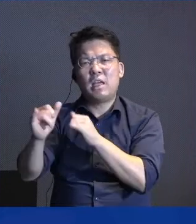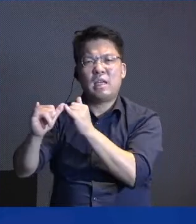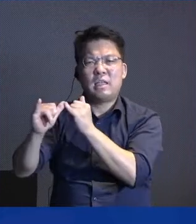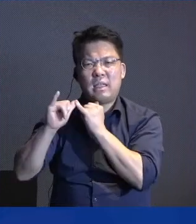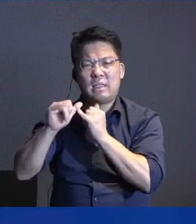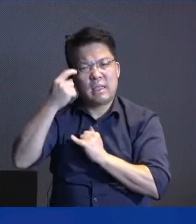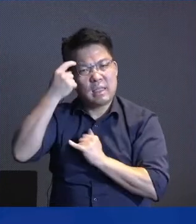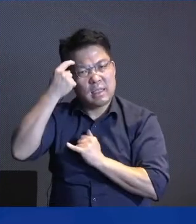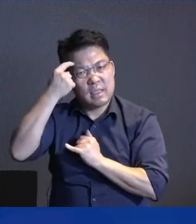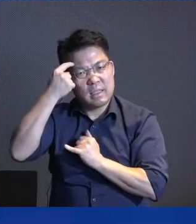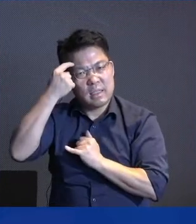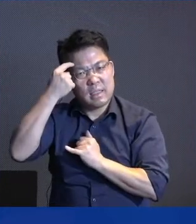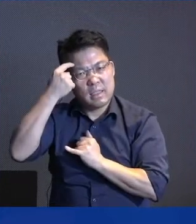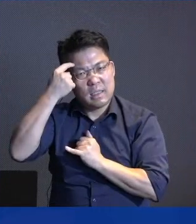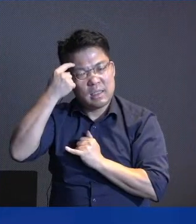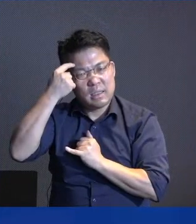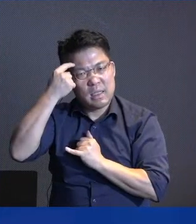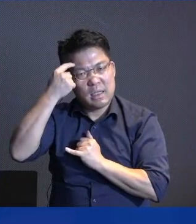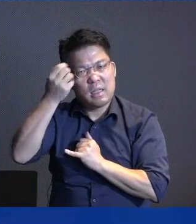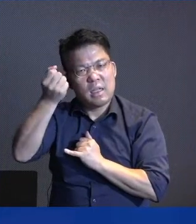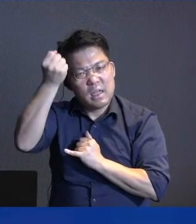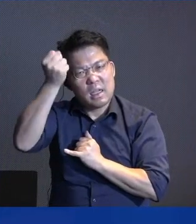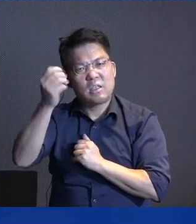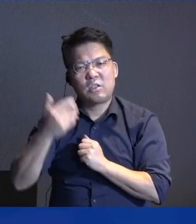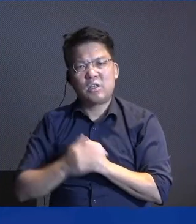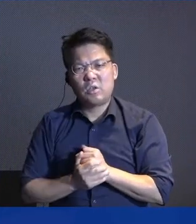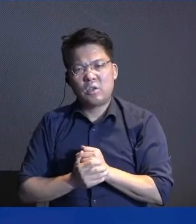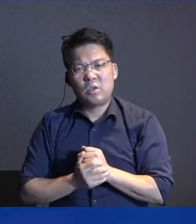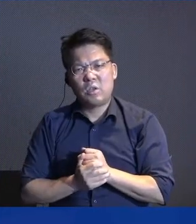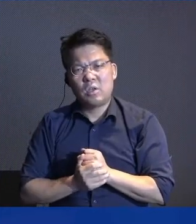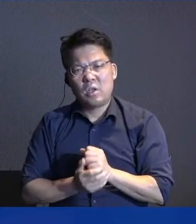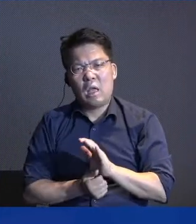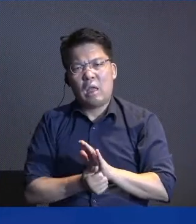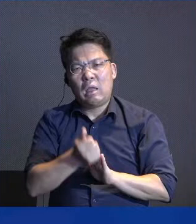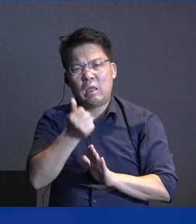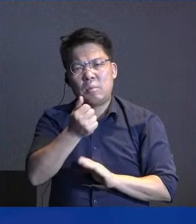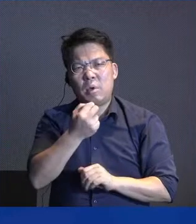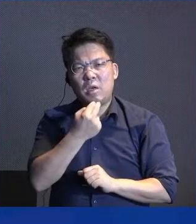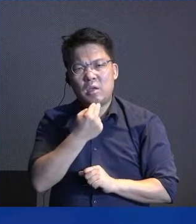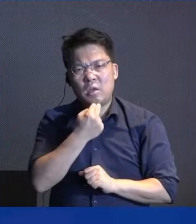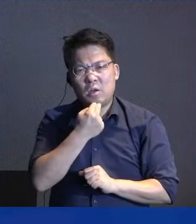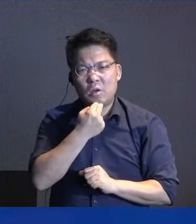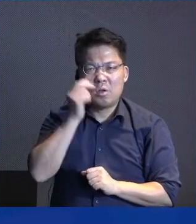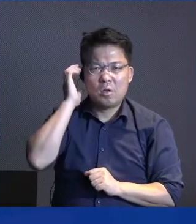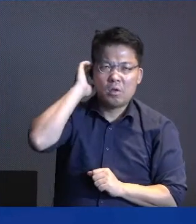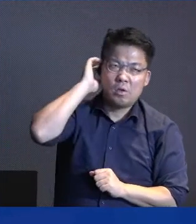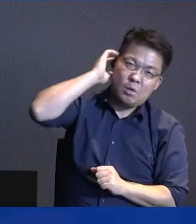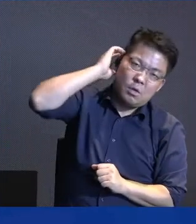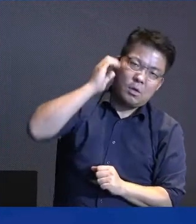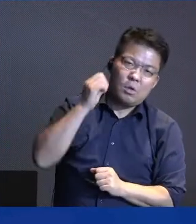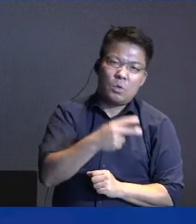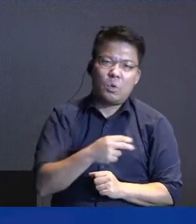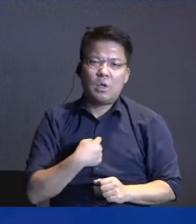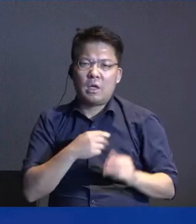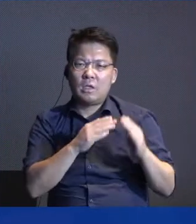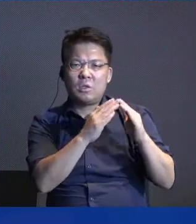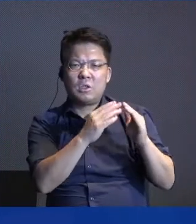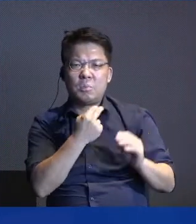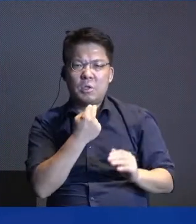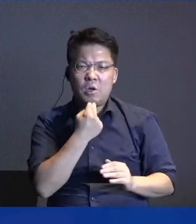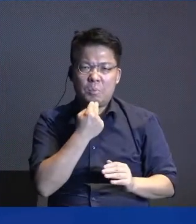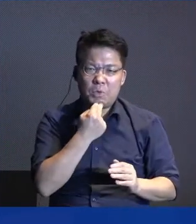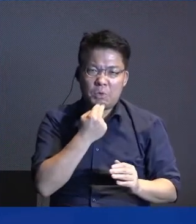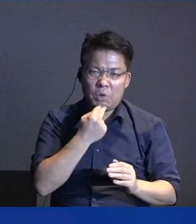hopelessness, helplessness, and at the end, suicidal ideation. I also would like to